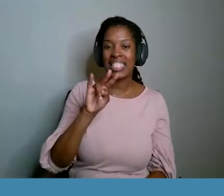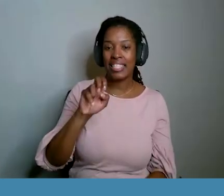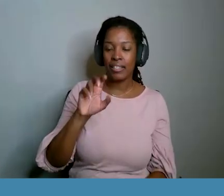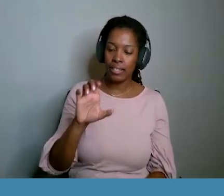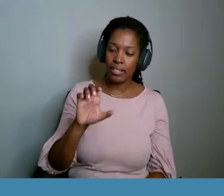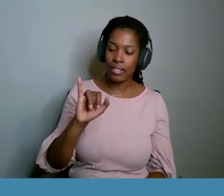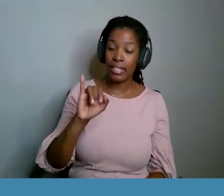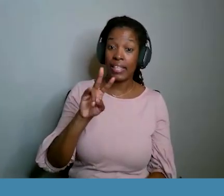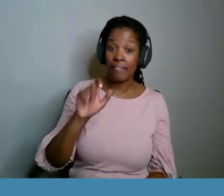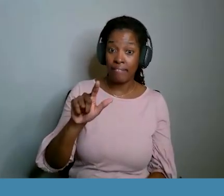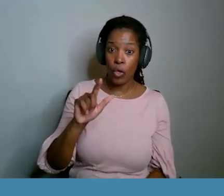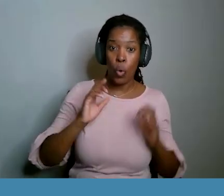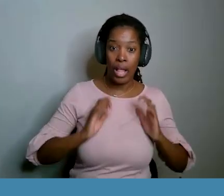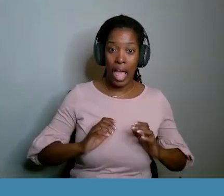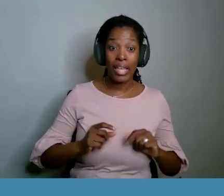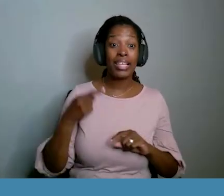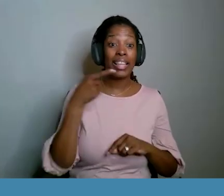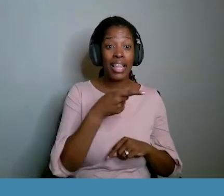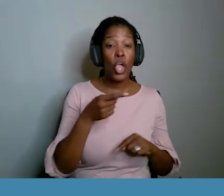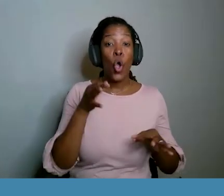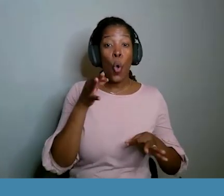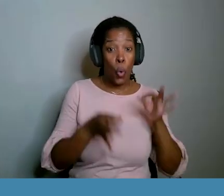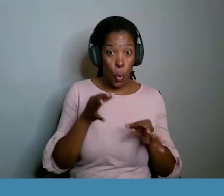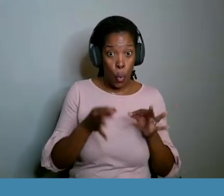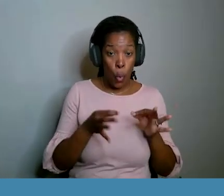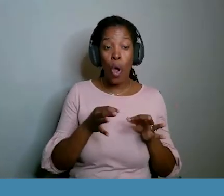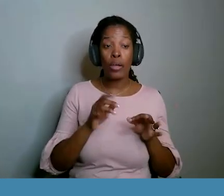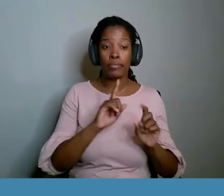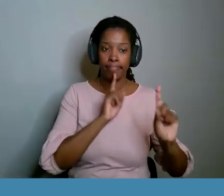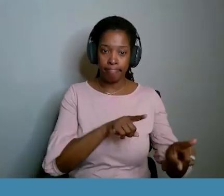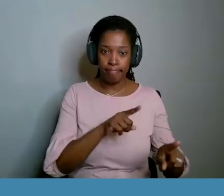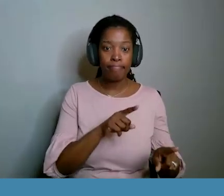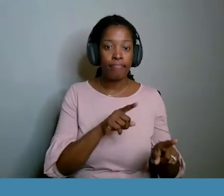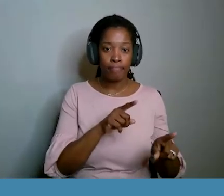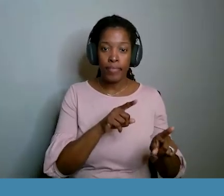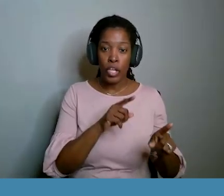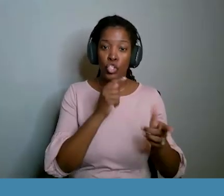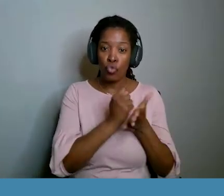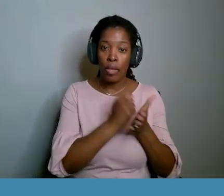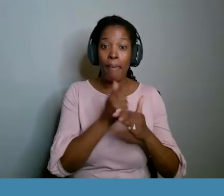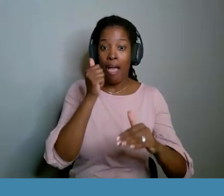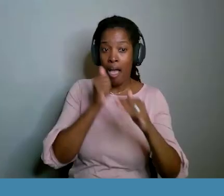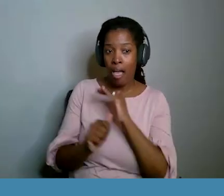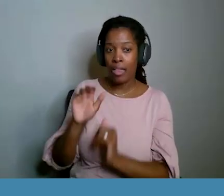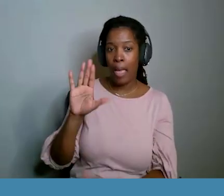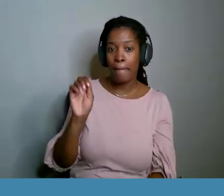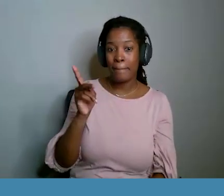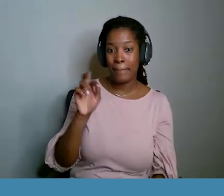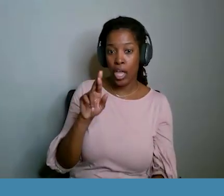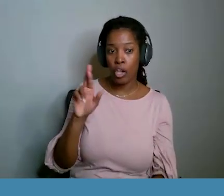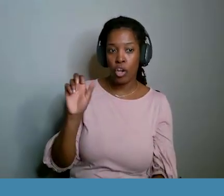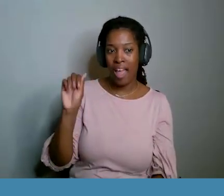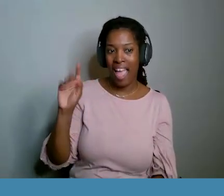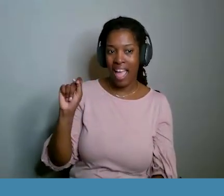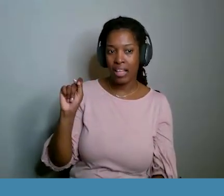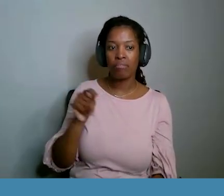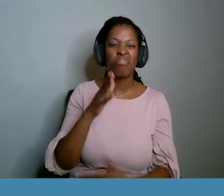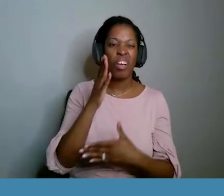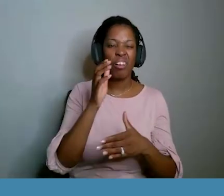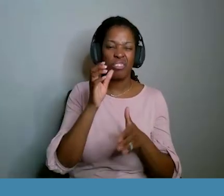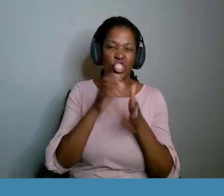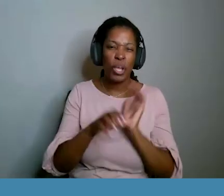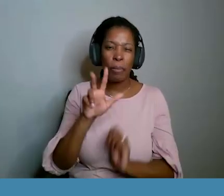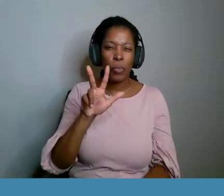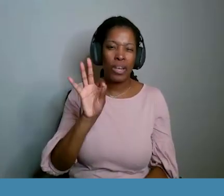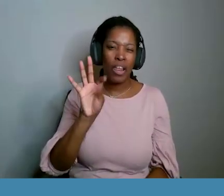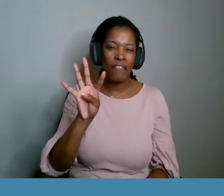committed by the courts to receive treatment under the Baker Act. And this falls under Chapter 394 of Florida statute. So in this case, let's say someone